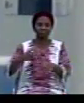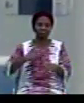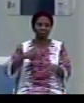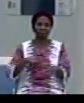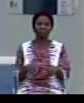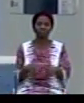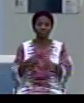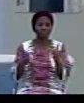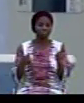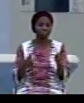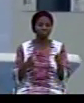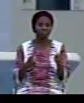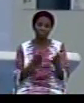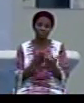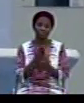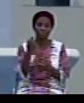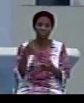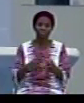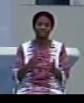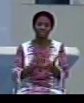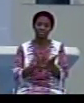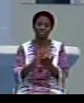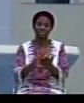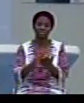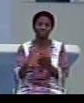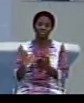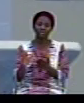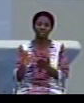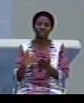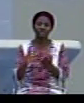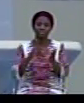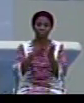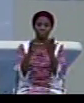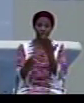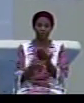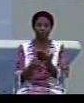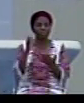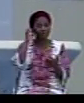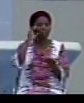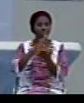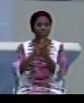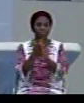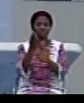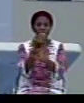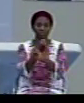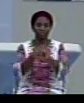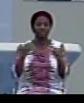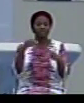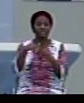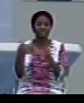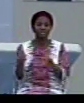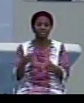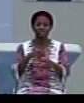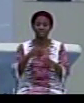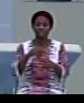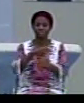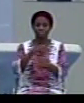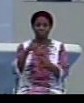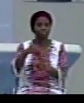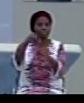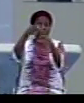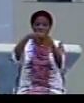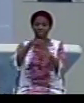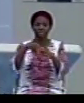divine touch crusade, he got saved in a supernatural way. When he got an